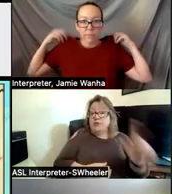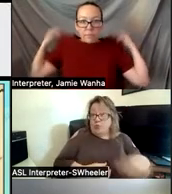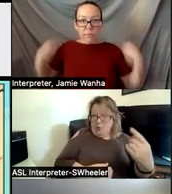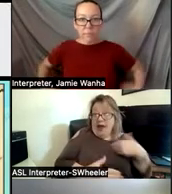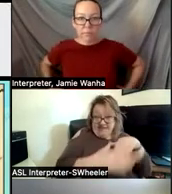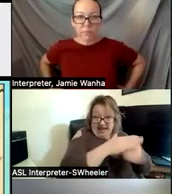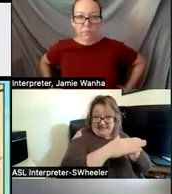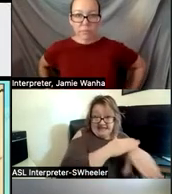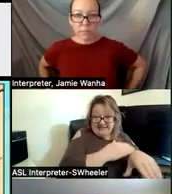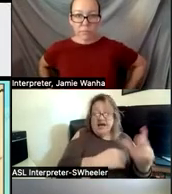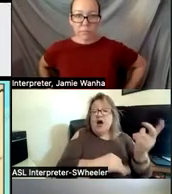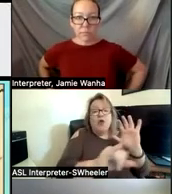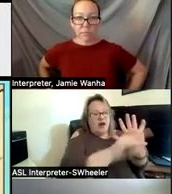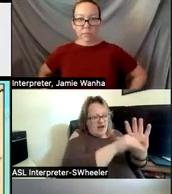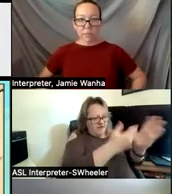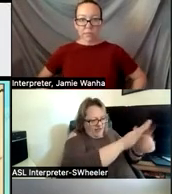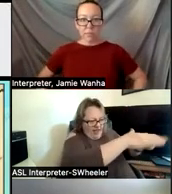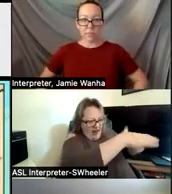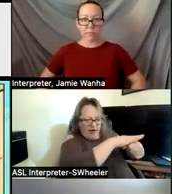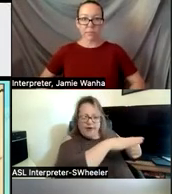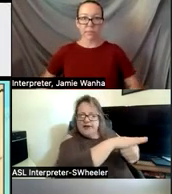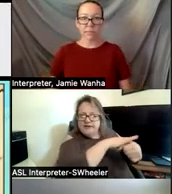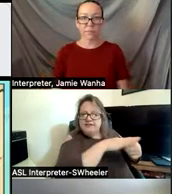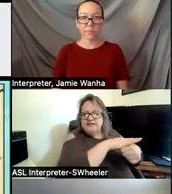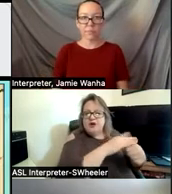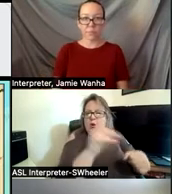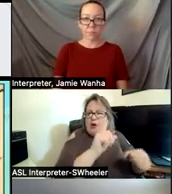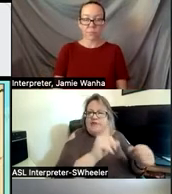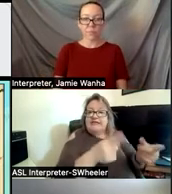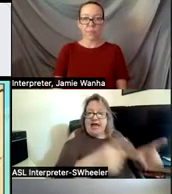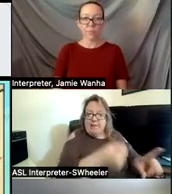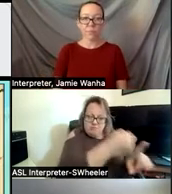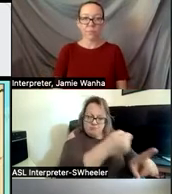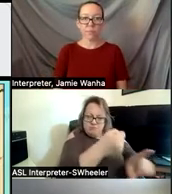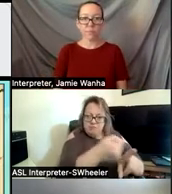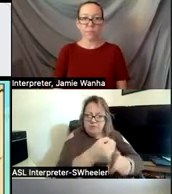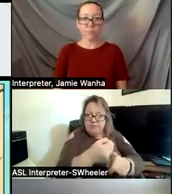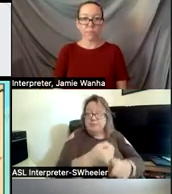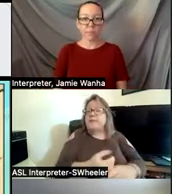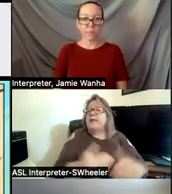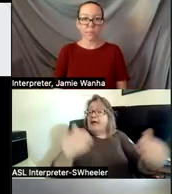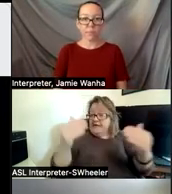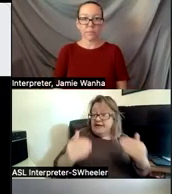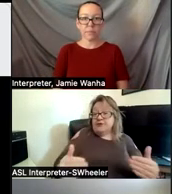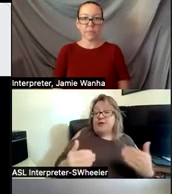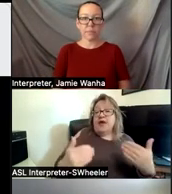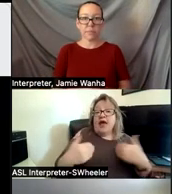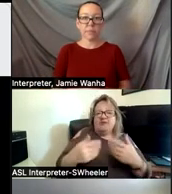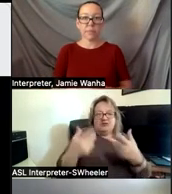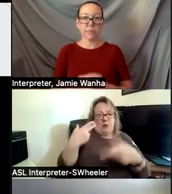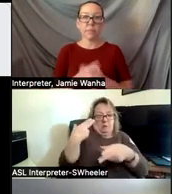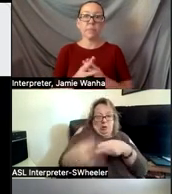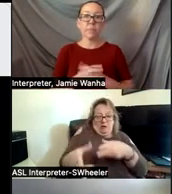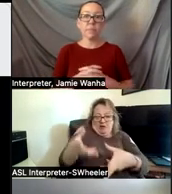could identify the locations that where this could happen. In the next one, we have just a brief summary of